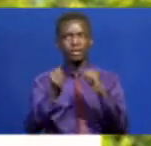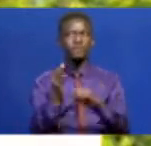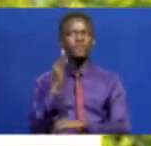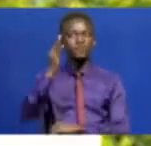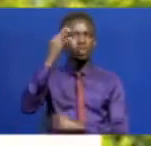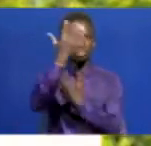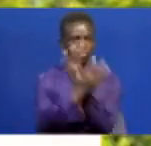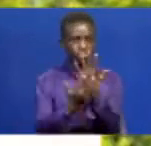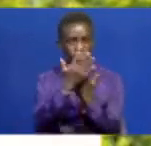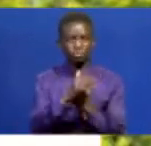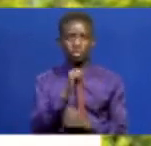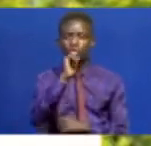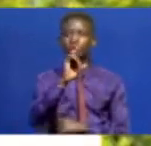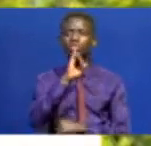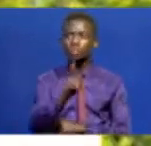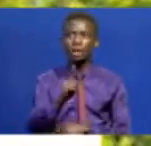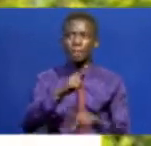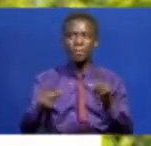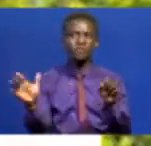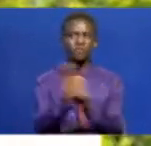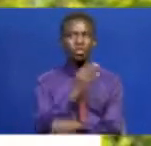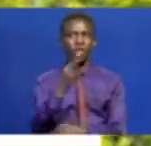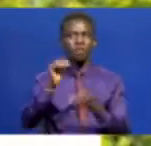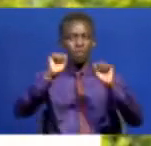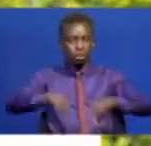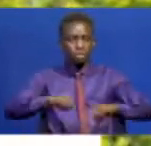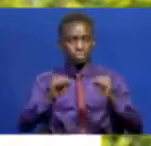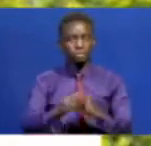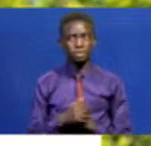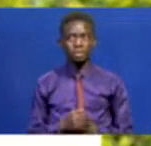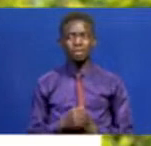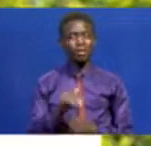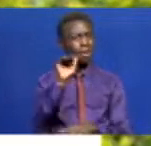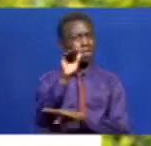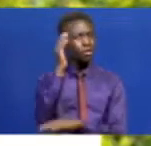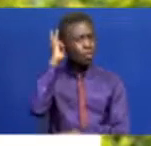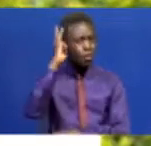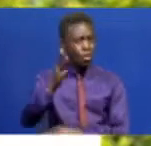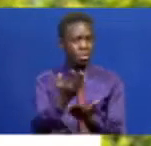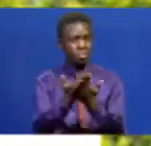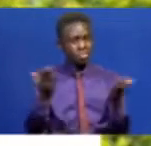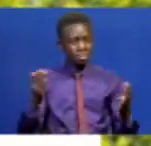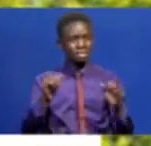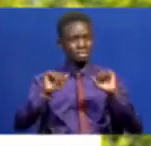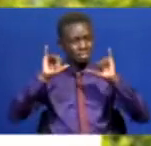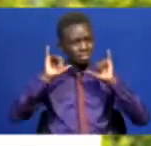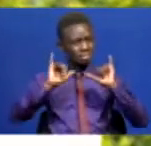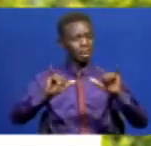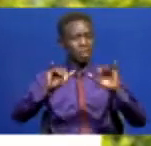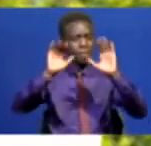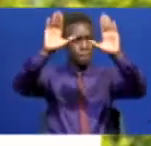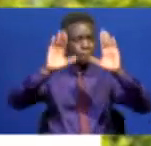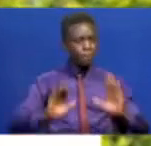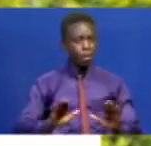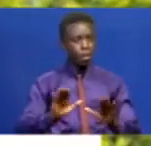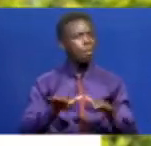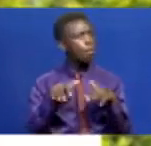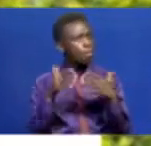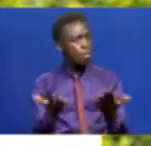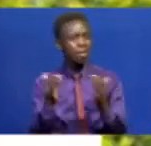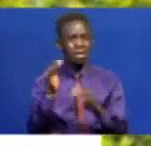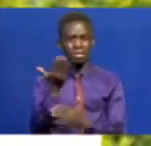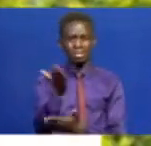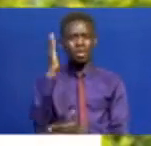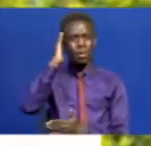is uncertain but full of possibilities. Will they reinvent themselves to remain relevant, or will they be